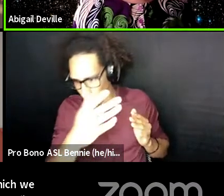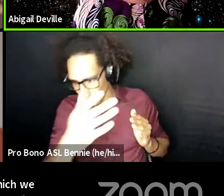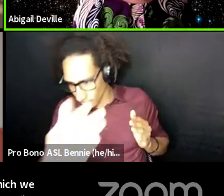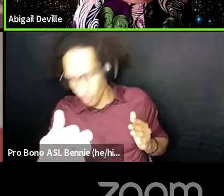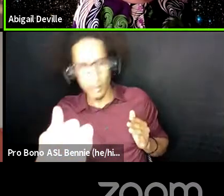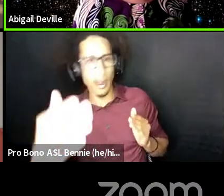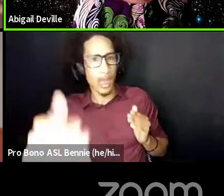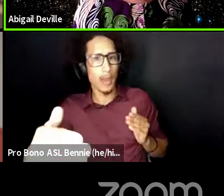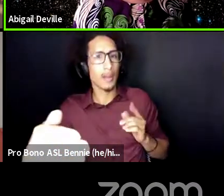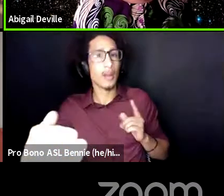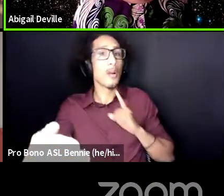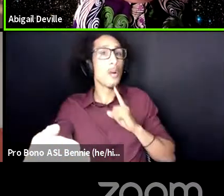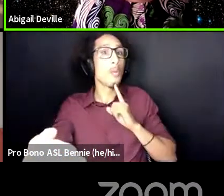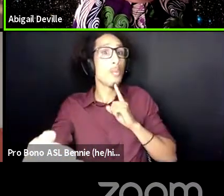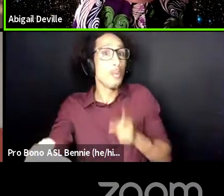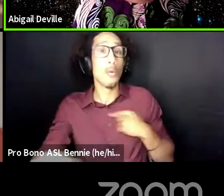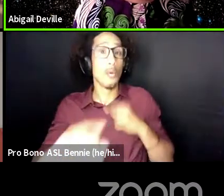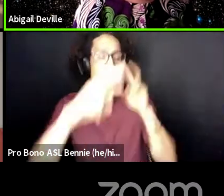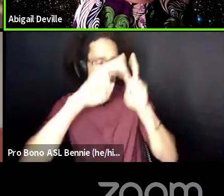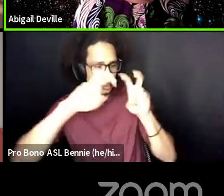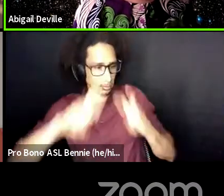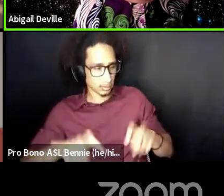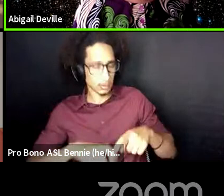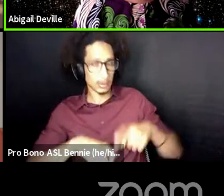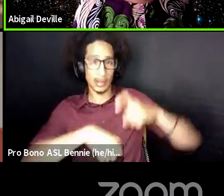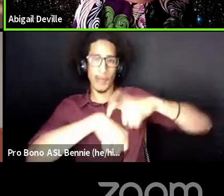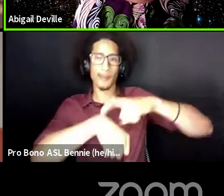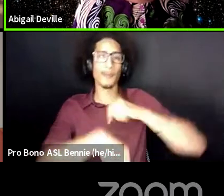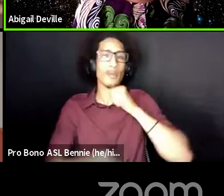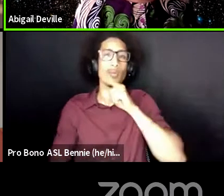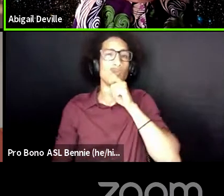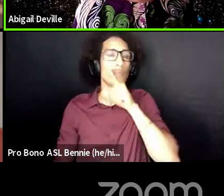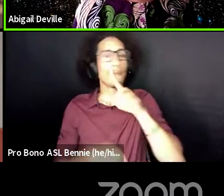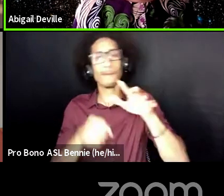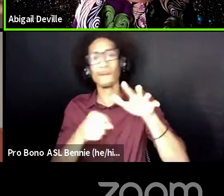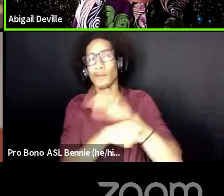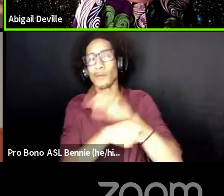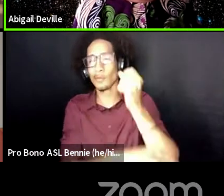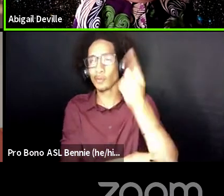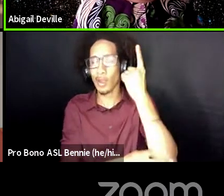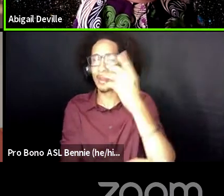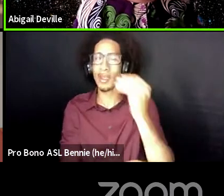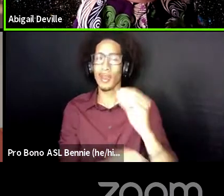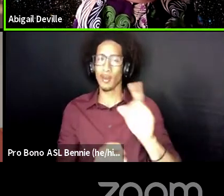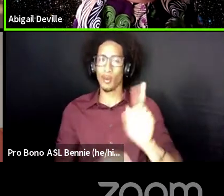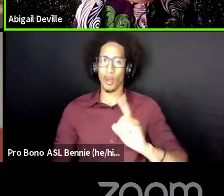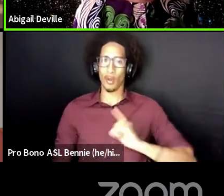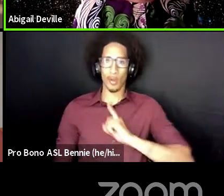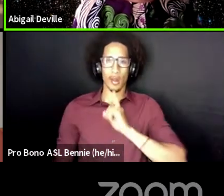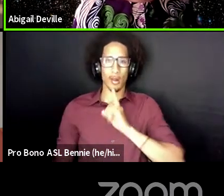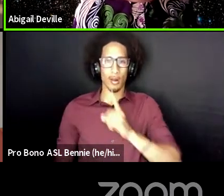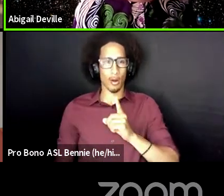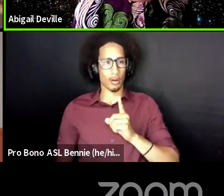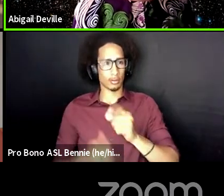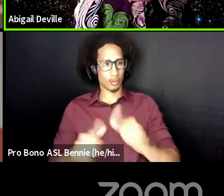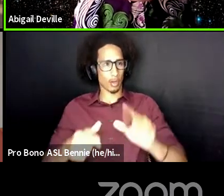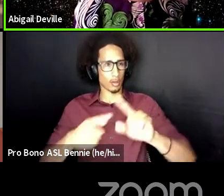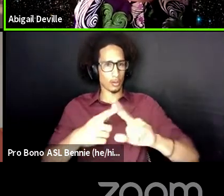time. And so then where are we in that? And so I think I've always liked things big. I mean, I'm